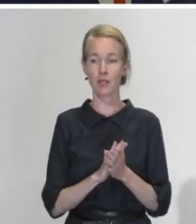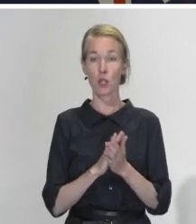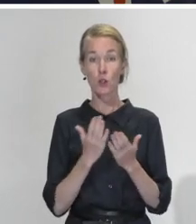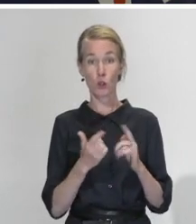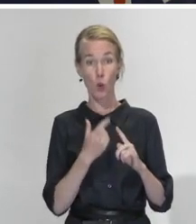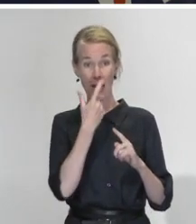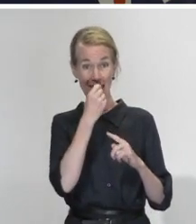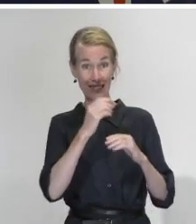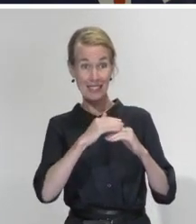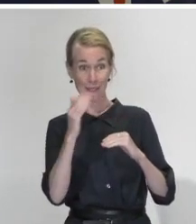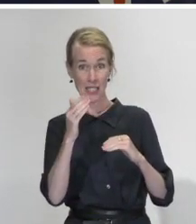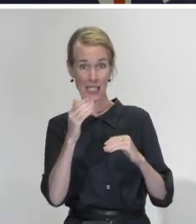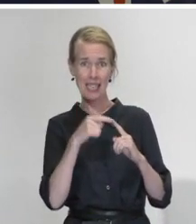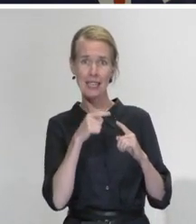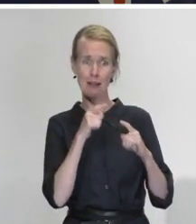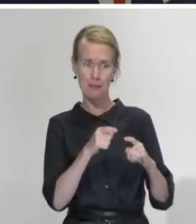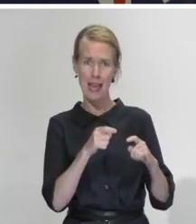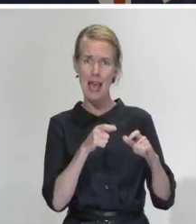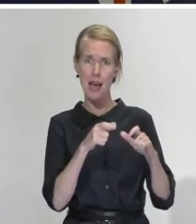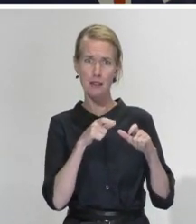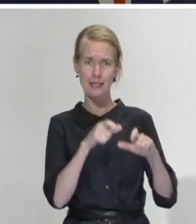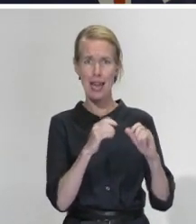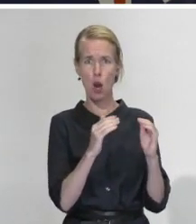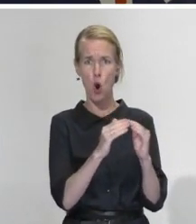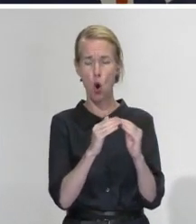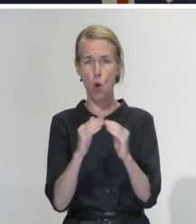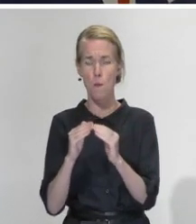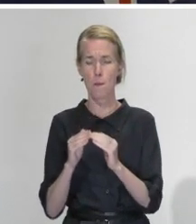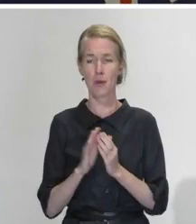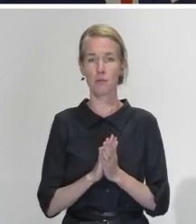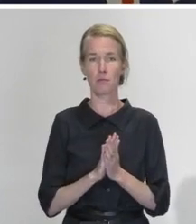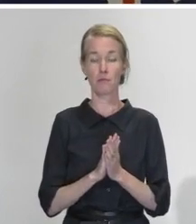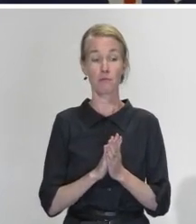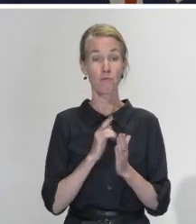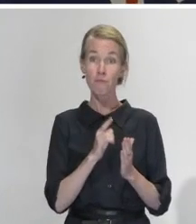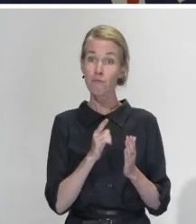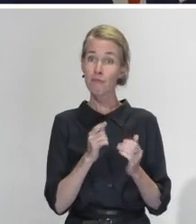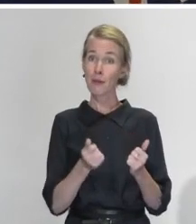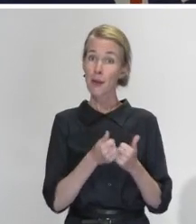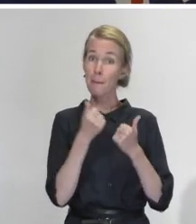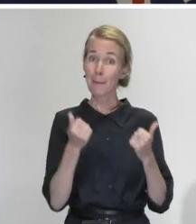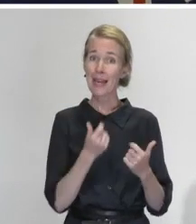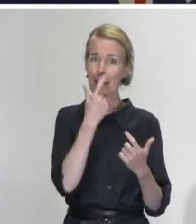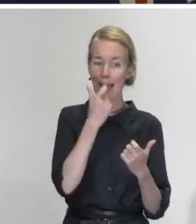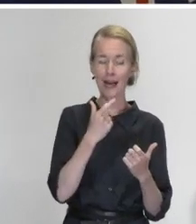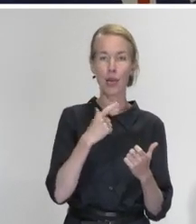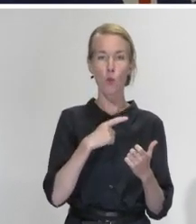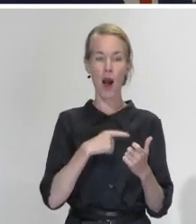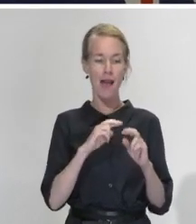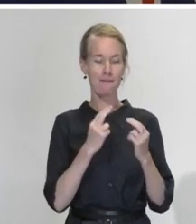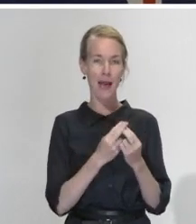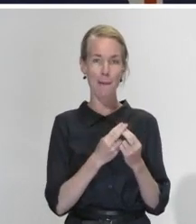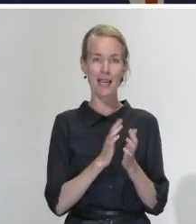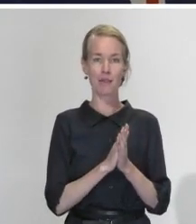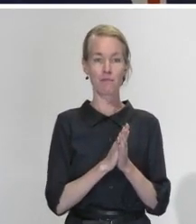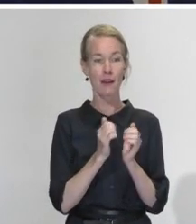in self-isolation along with the rest of us. Many of these people will have the support from family, friends and neighbours nearby,